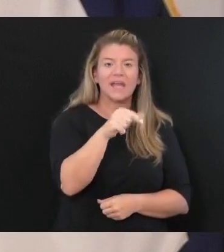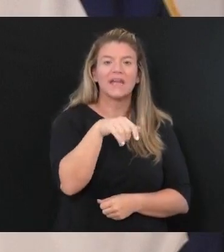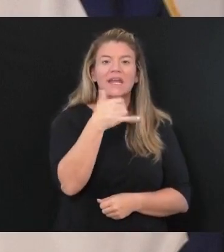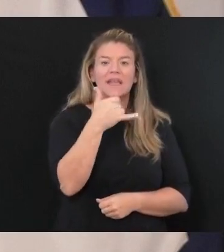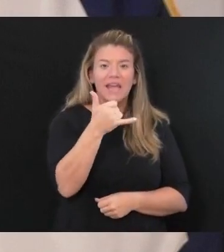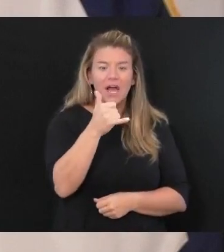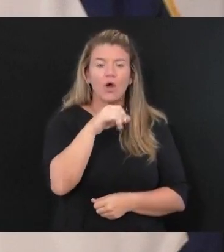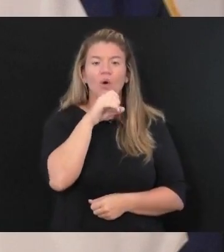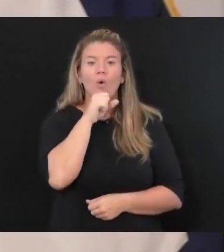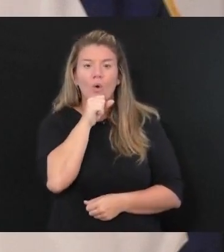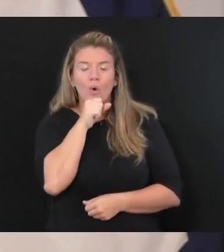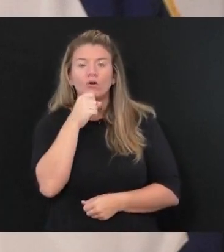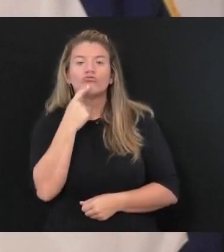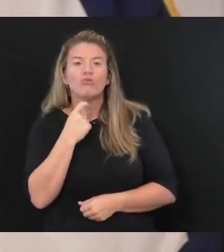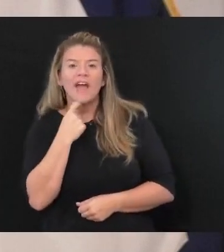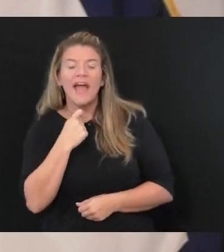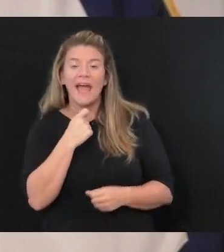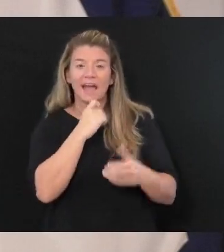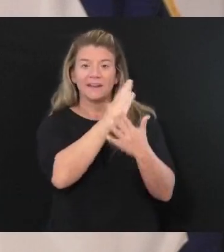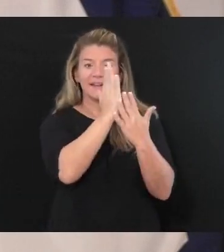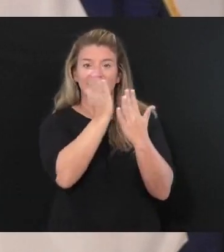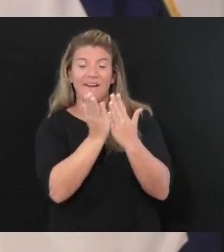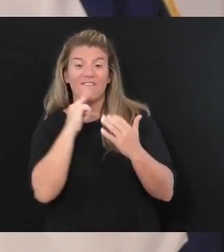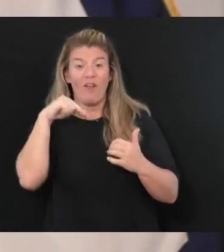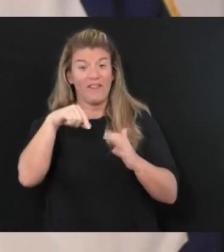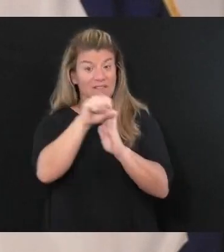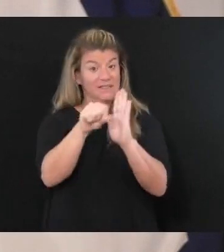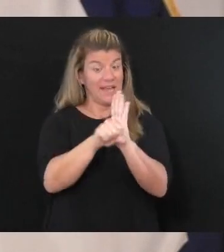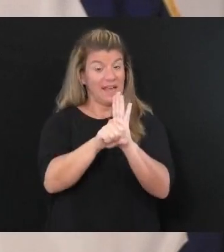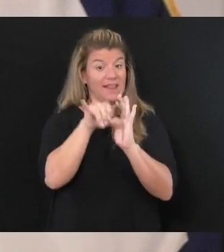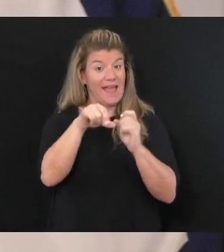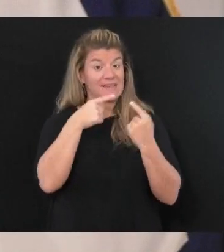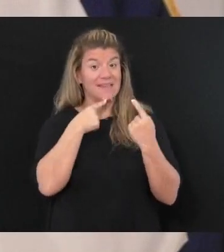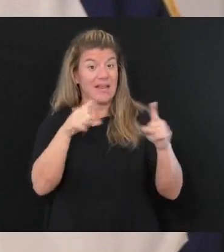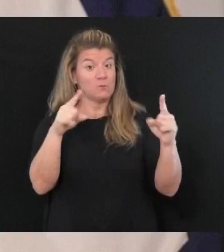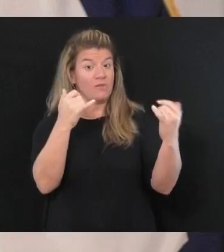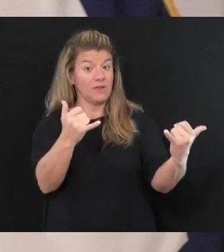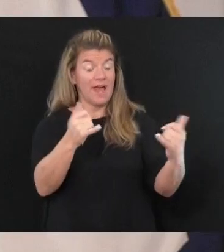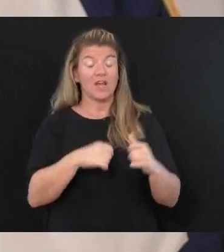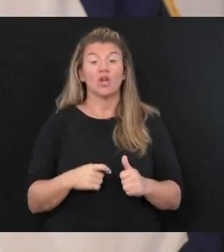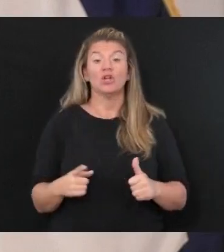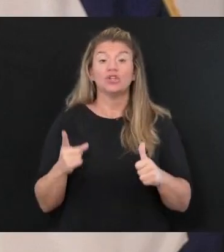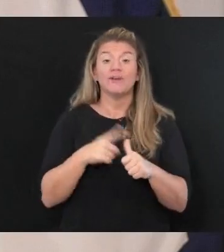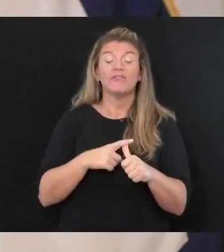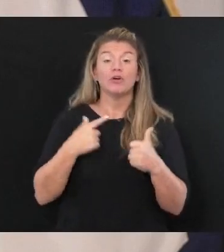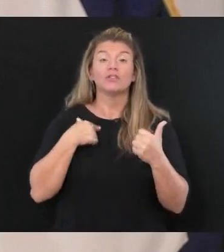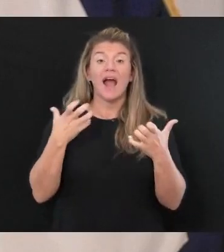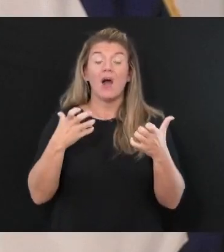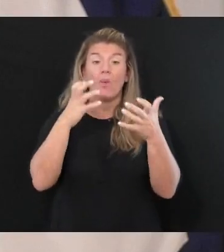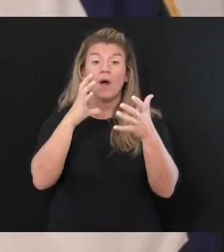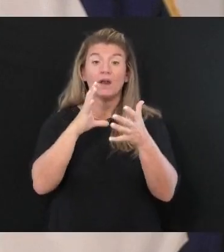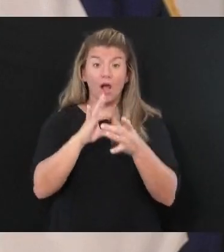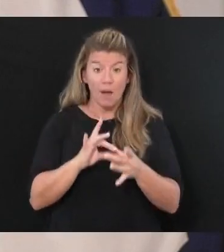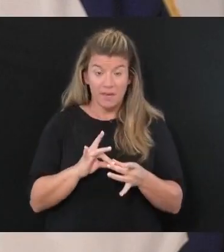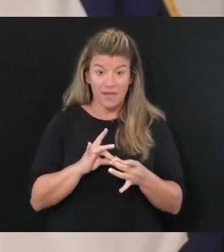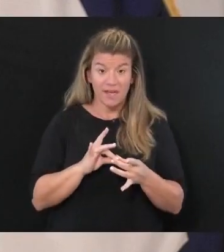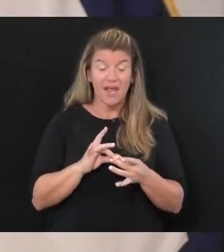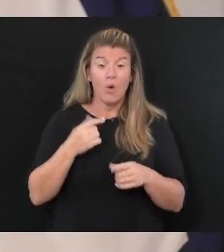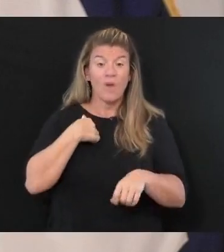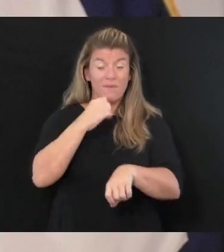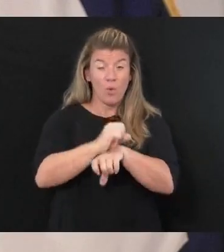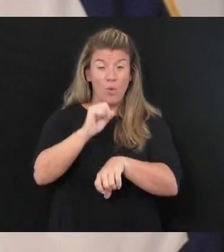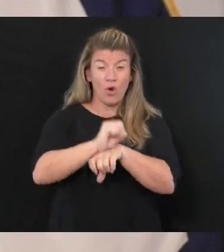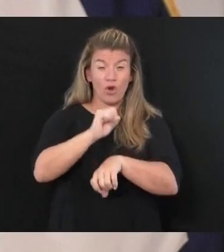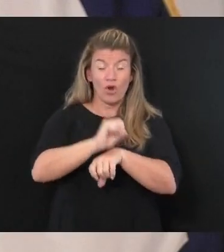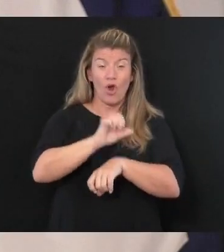state. The first thing I want to do is do this. I want to tell you that we've been working on this night